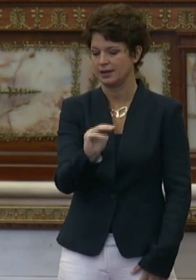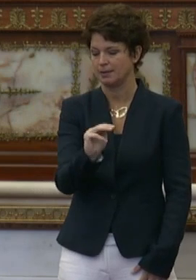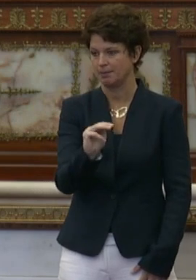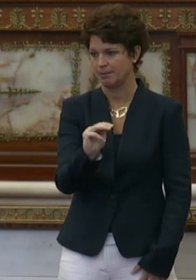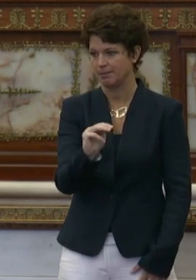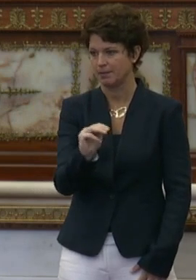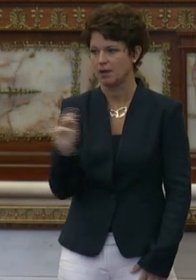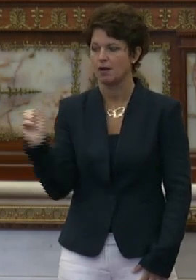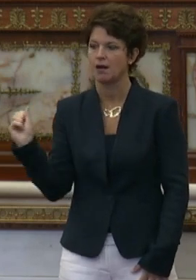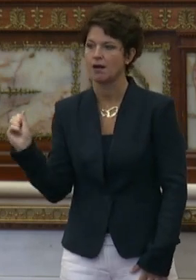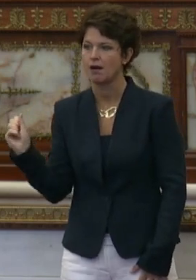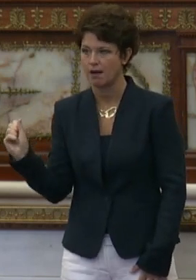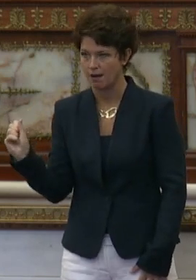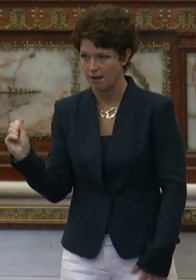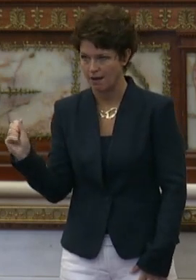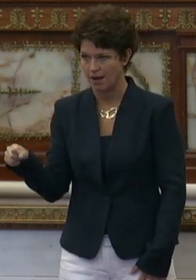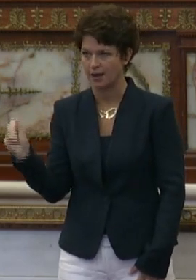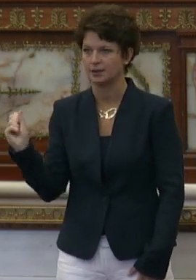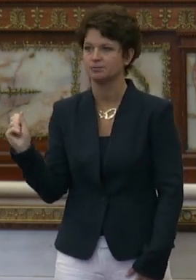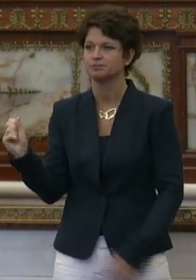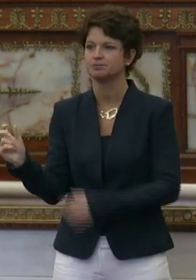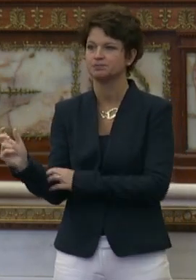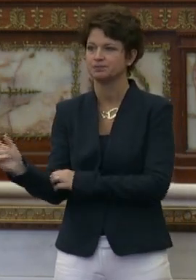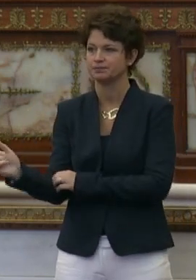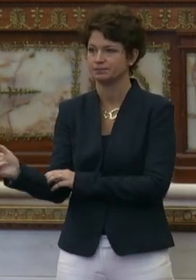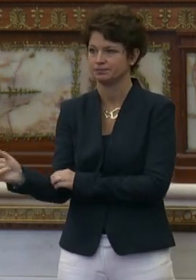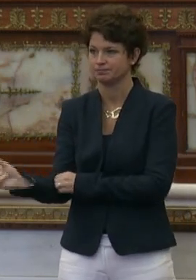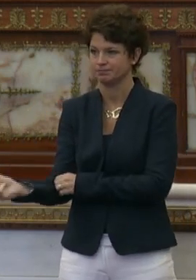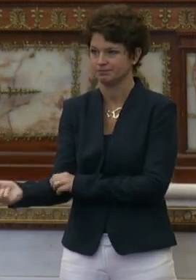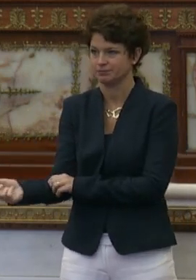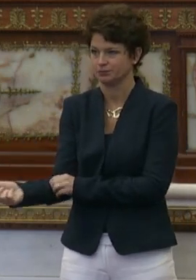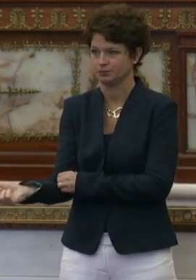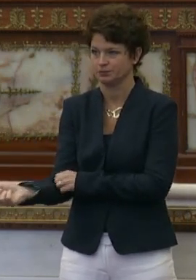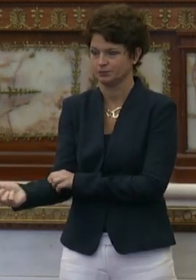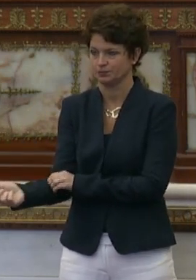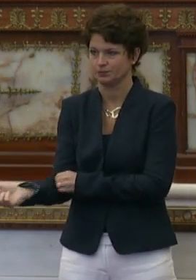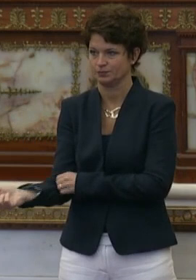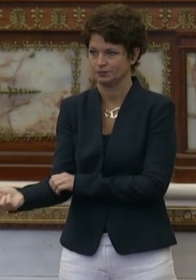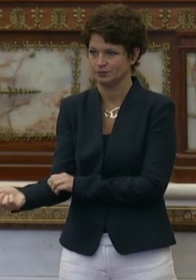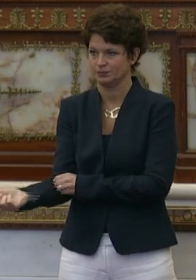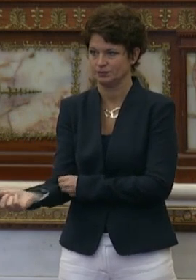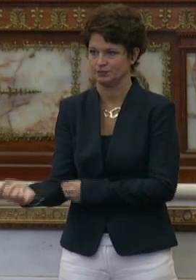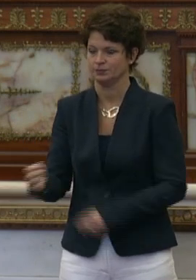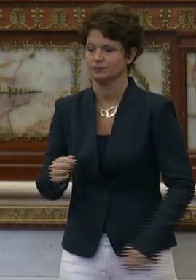Councilwoman Gimm? Aye. Aye.